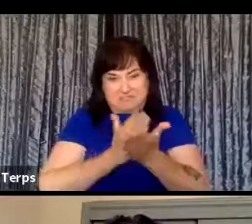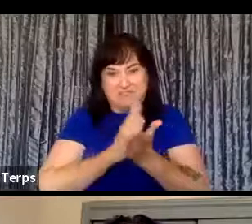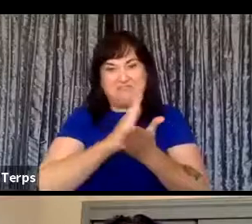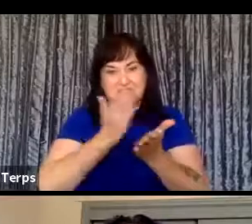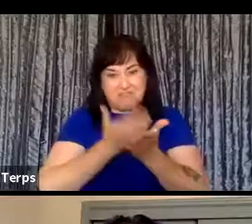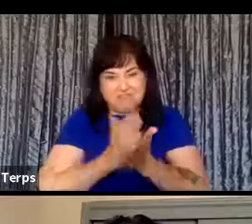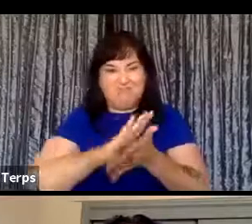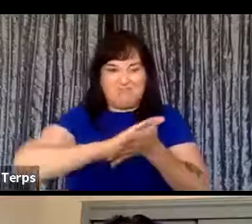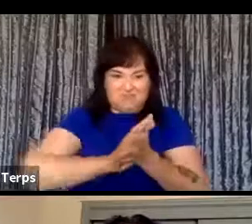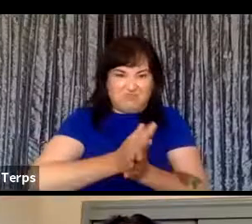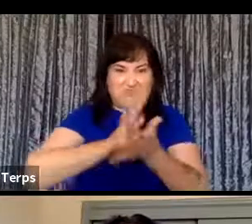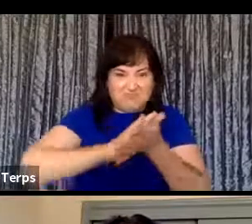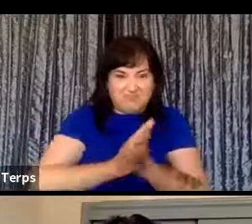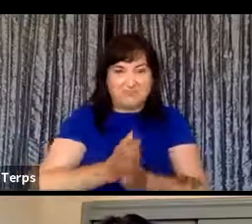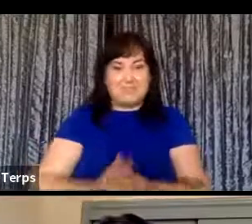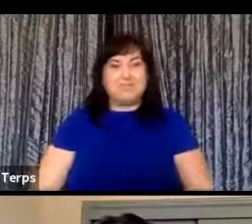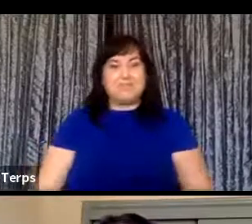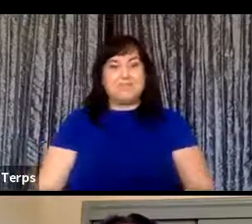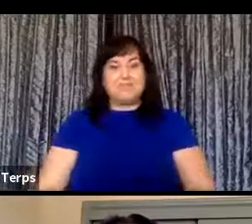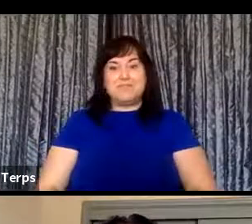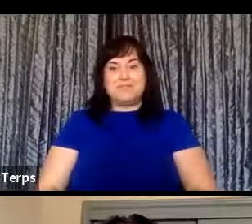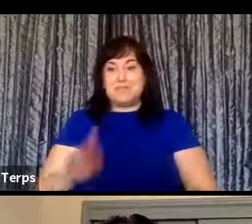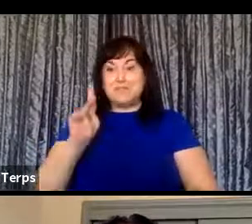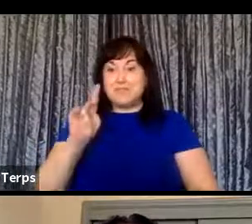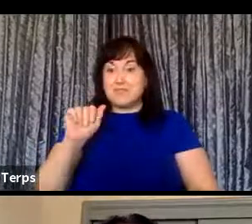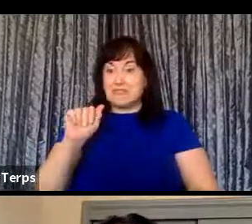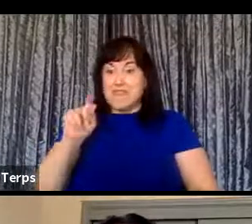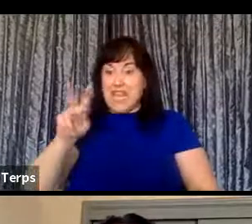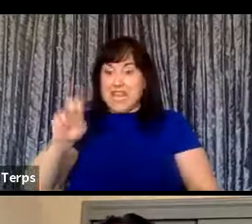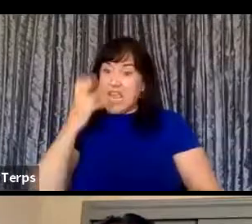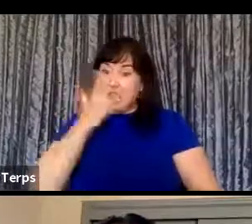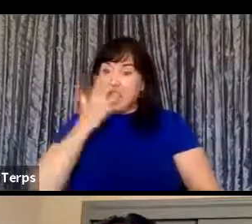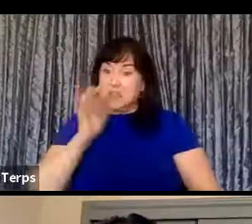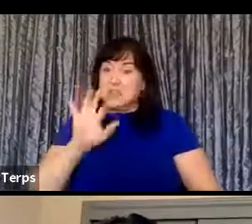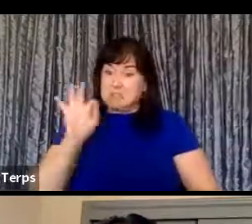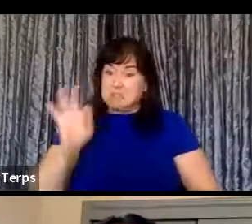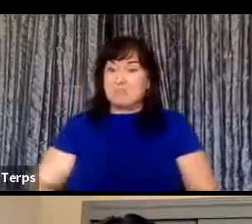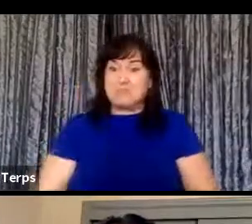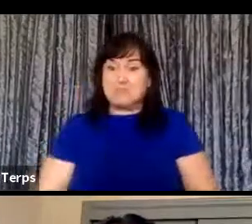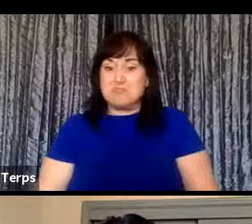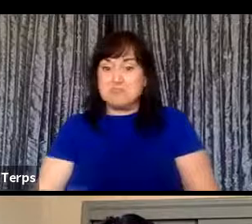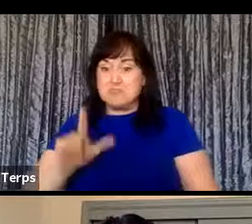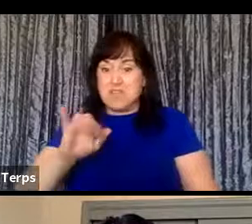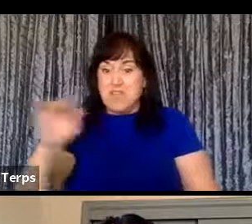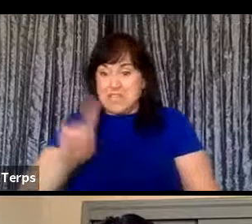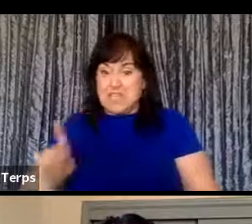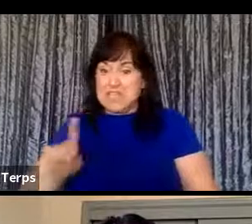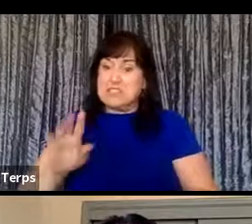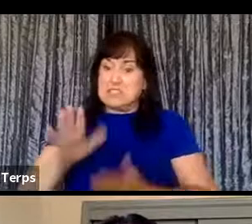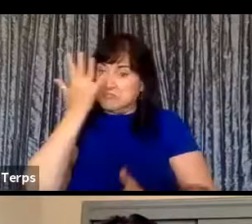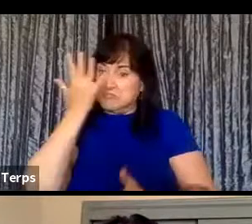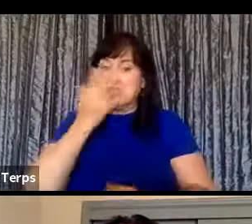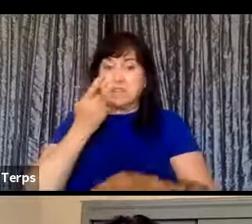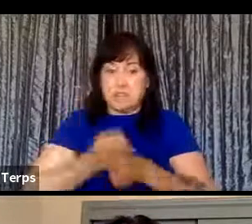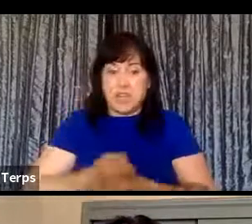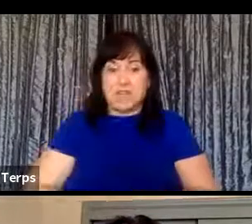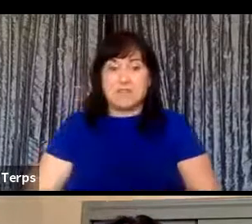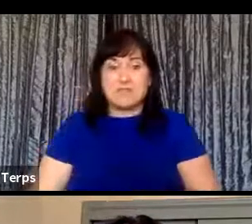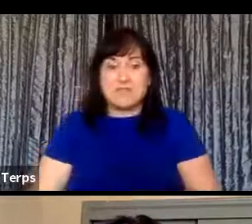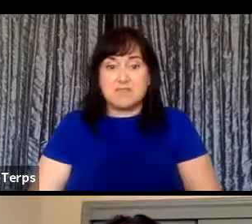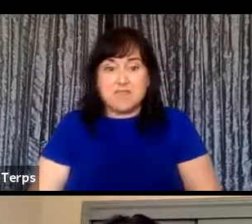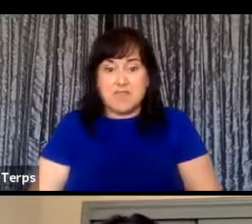out of existence. Okay, Kate, that's looking about right. Is it dripping off? Liz is looking about right. Let's look. Almost